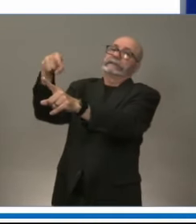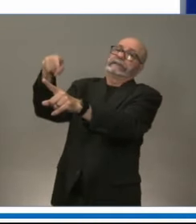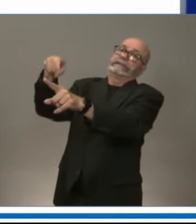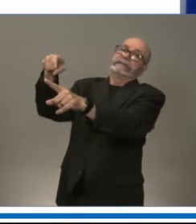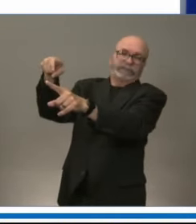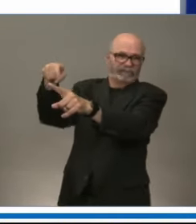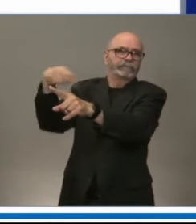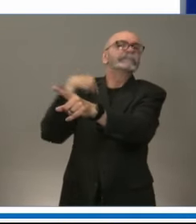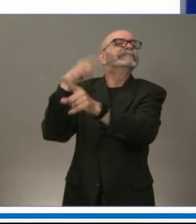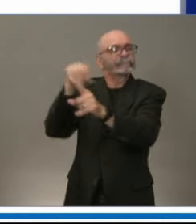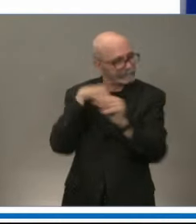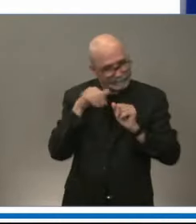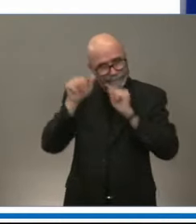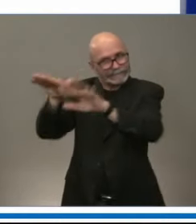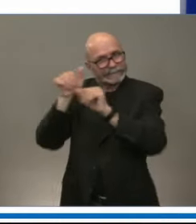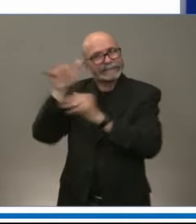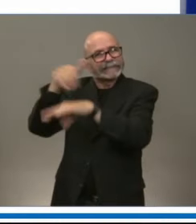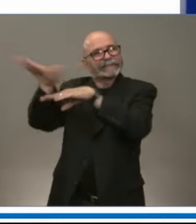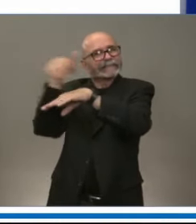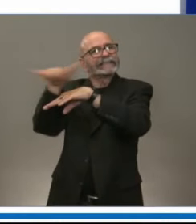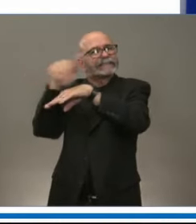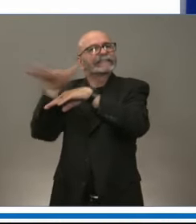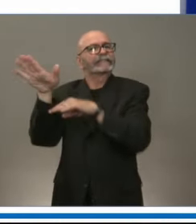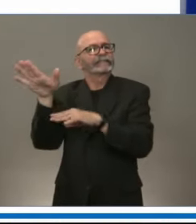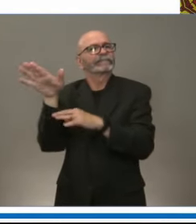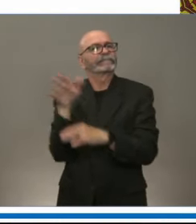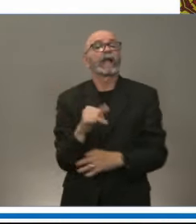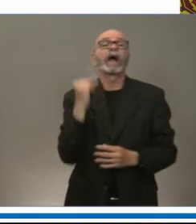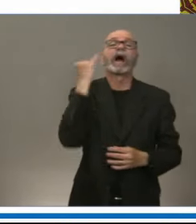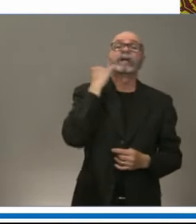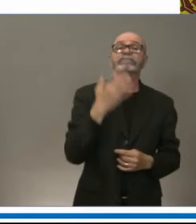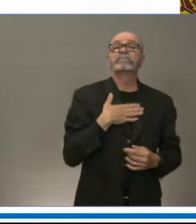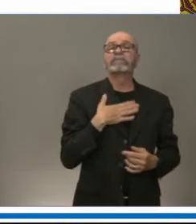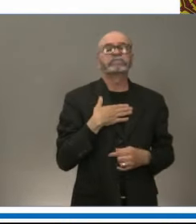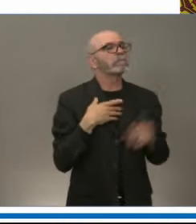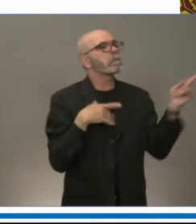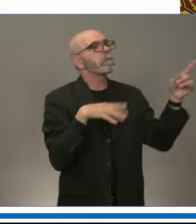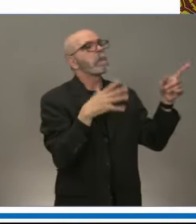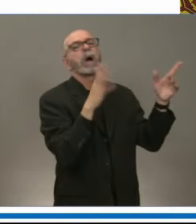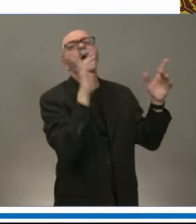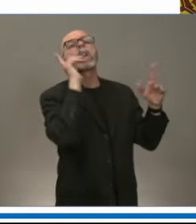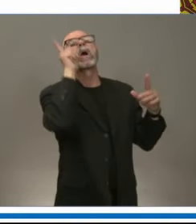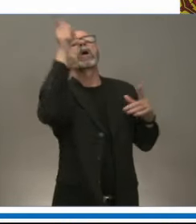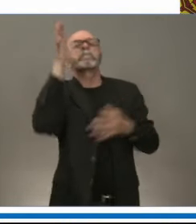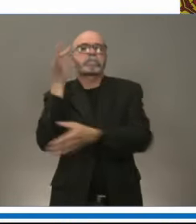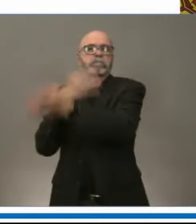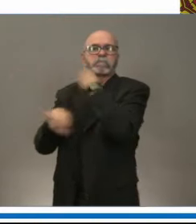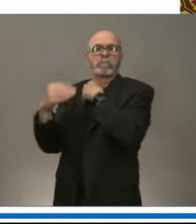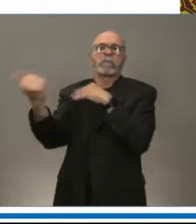be able to get it in the next shipment. Next, we'll go to CTV Natasha Pace.